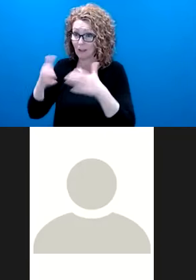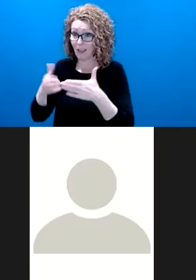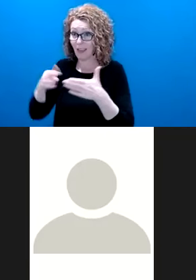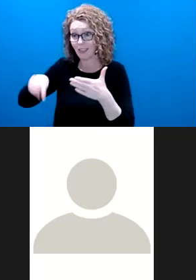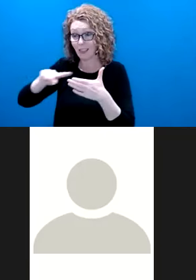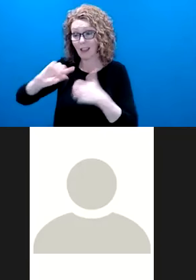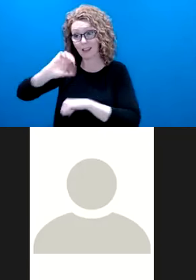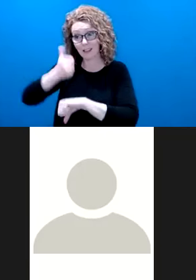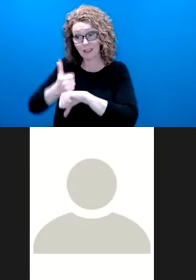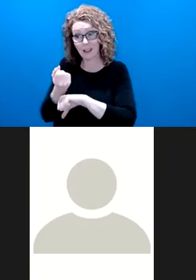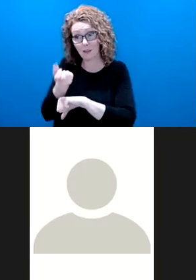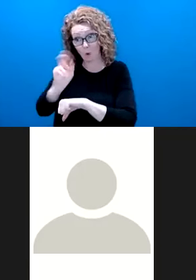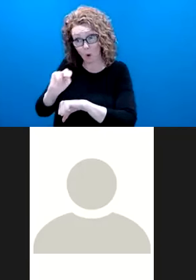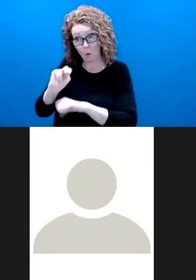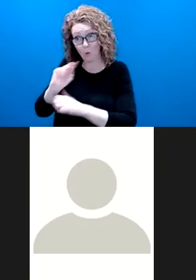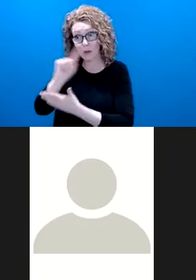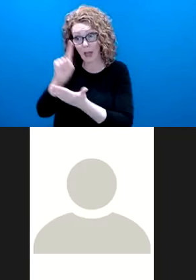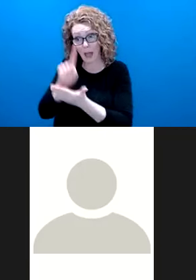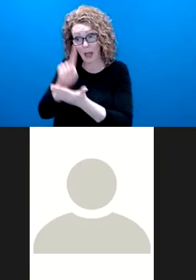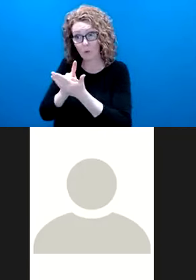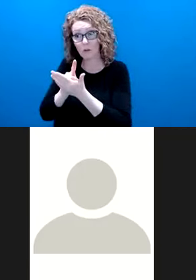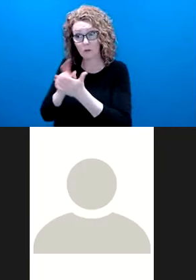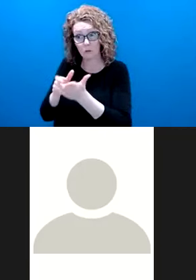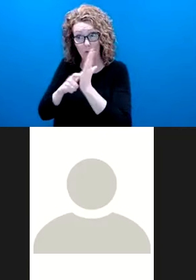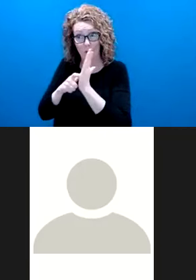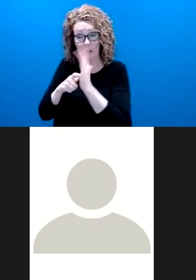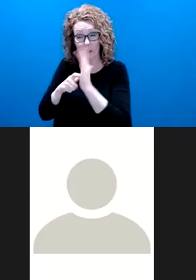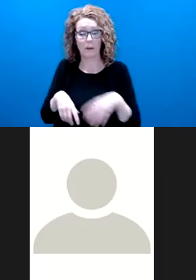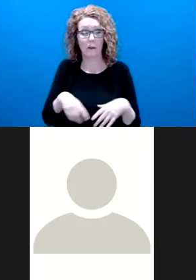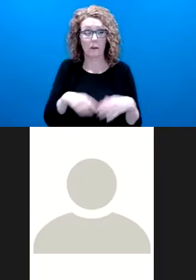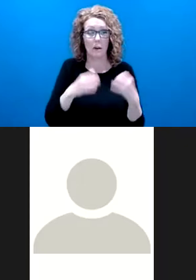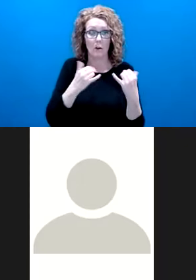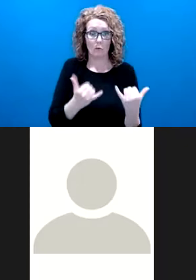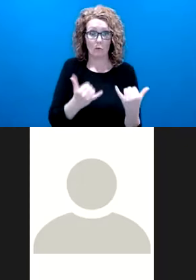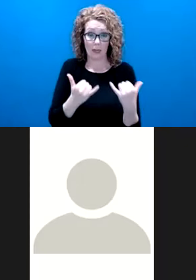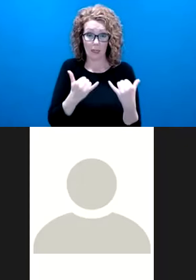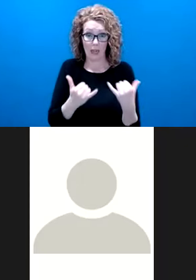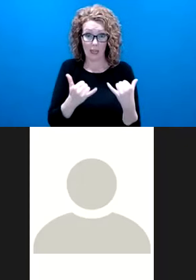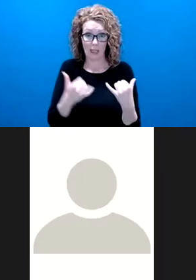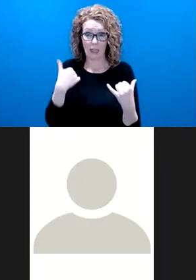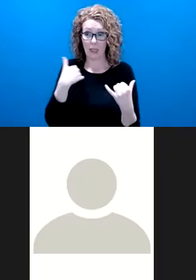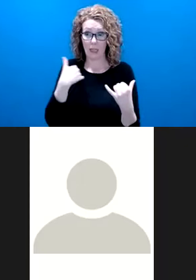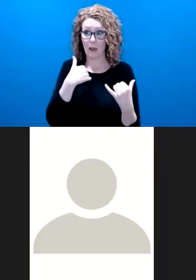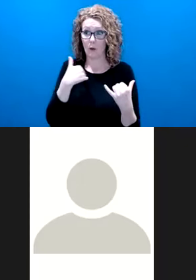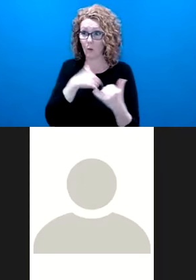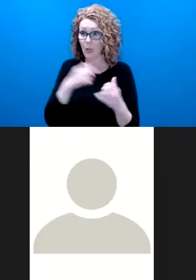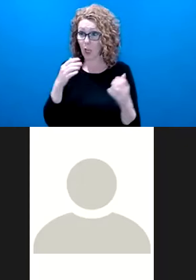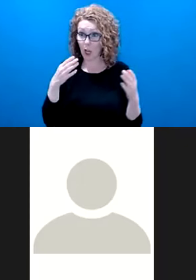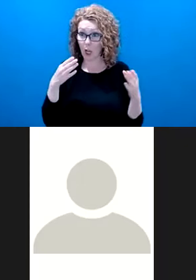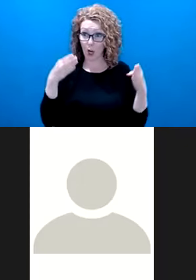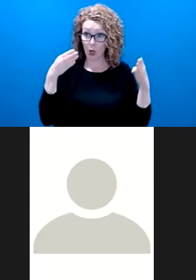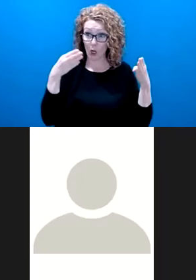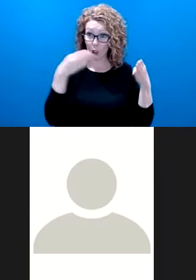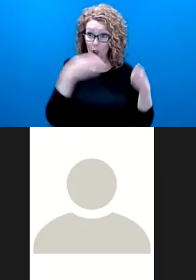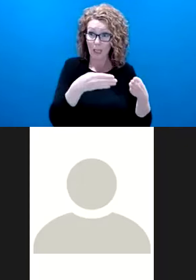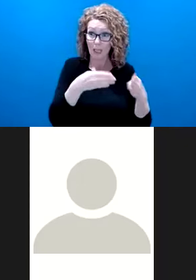own hours too. So right now we're looking at these professions that don't have a board or